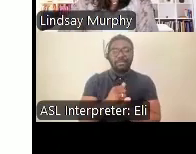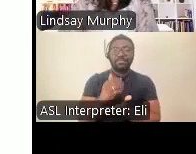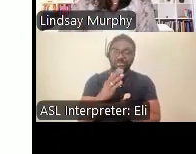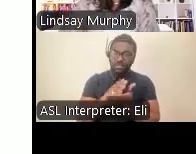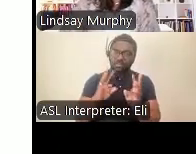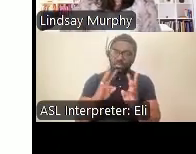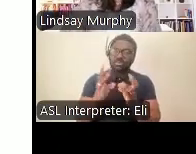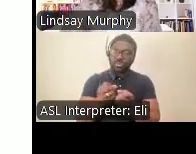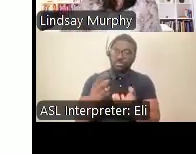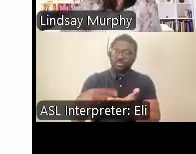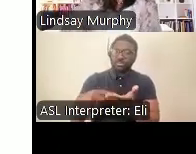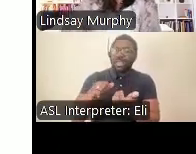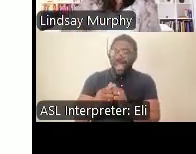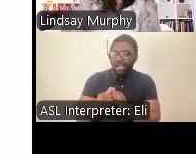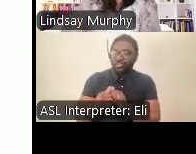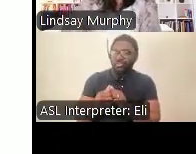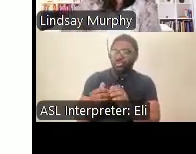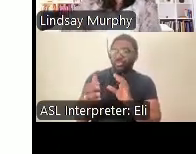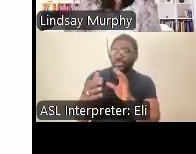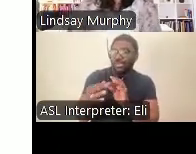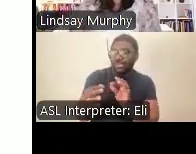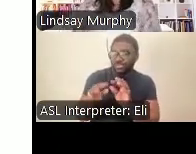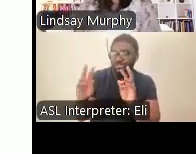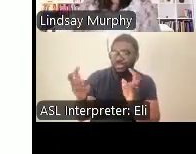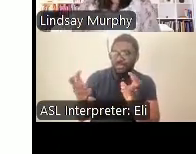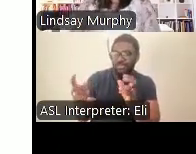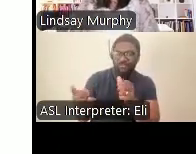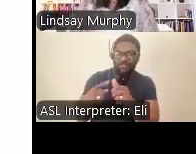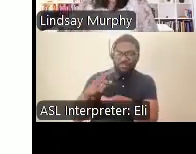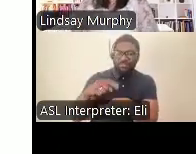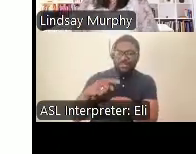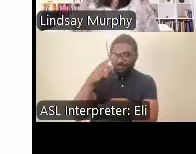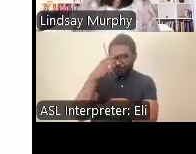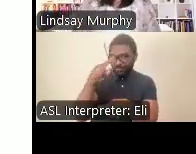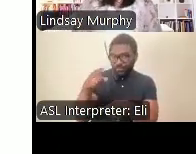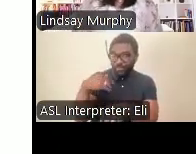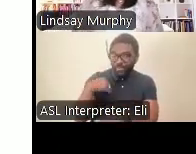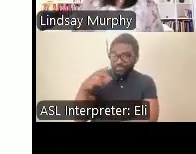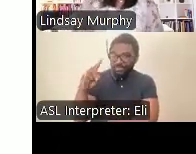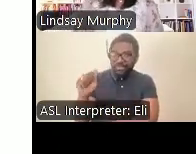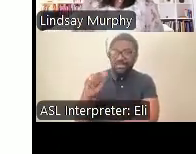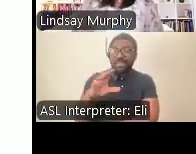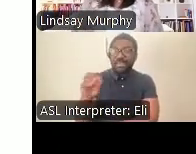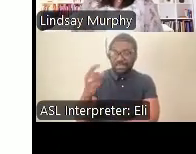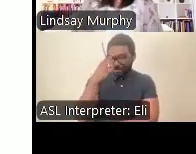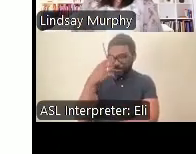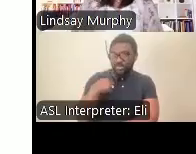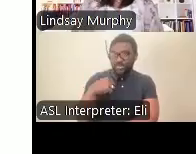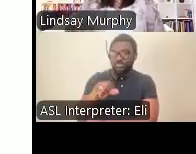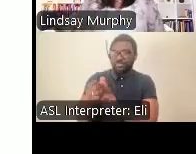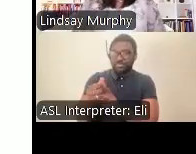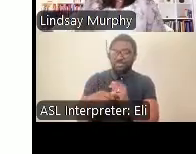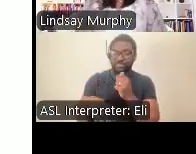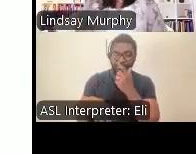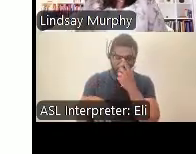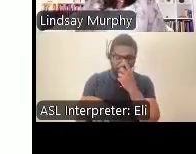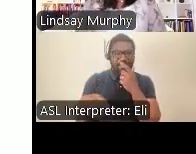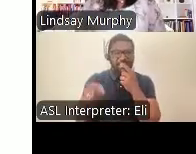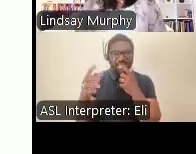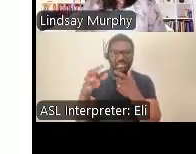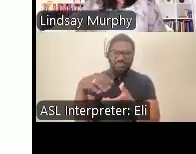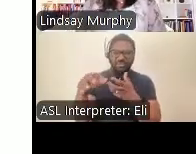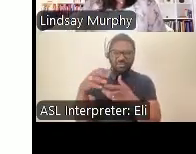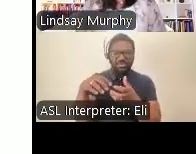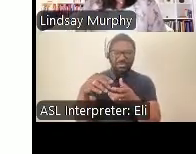the topic of a disability or mental health condition to an employer, which can be kind of a confusing